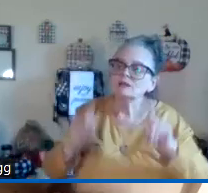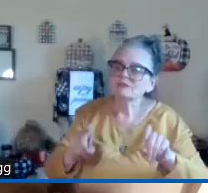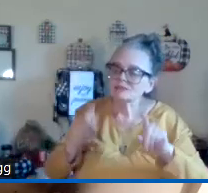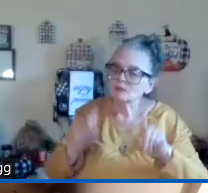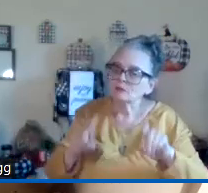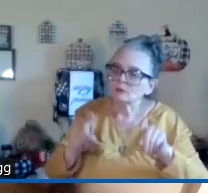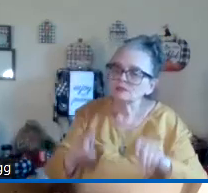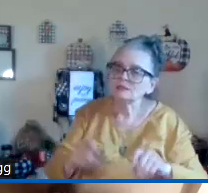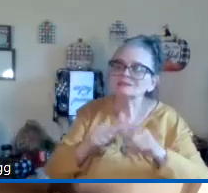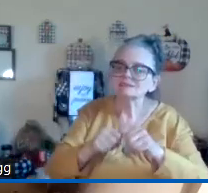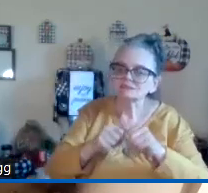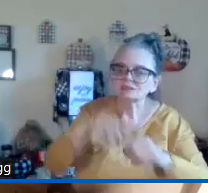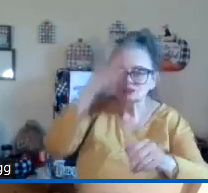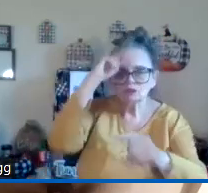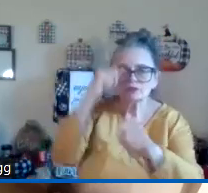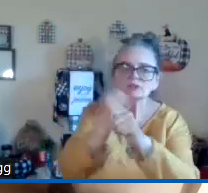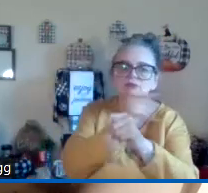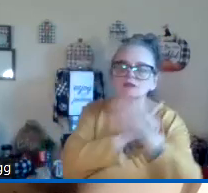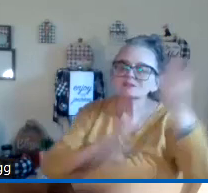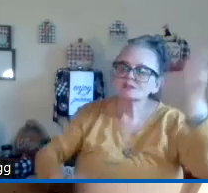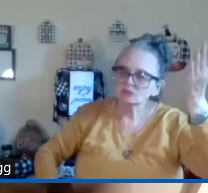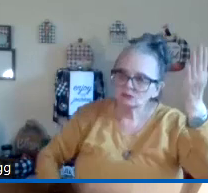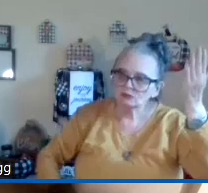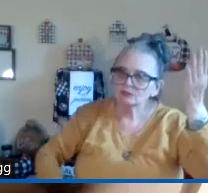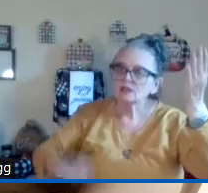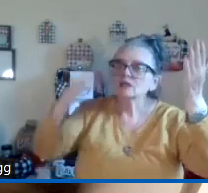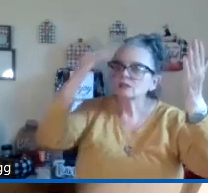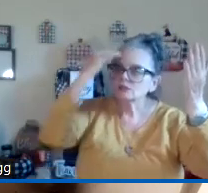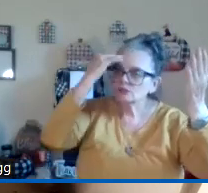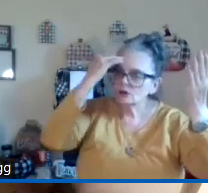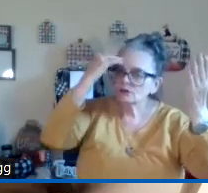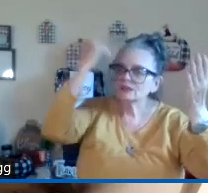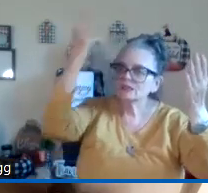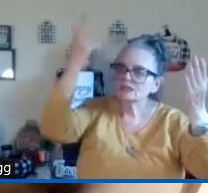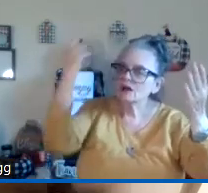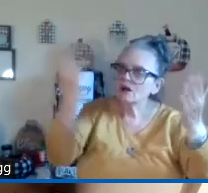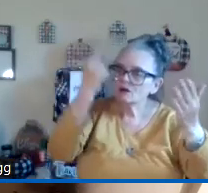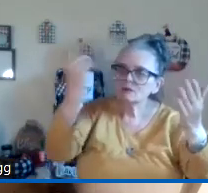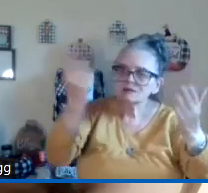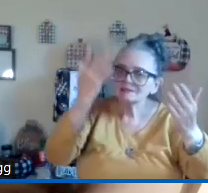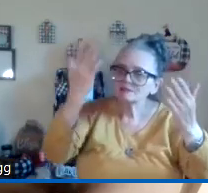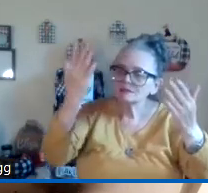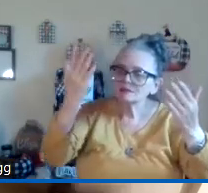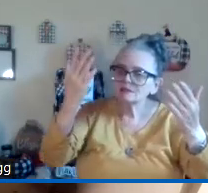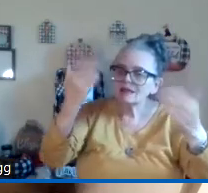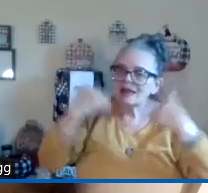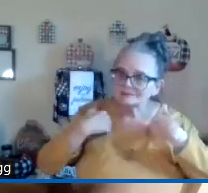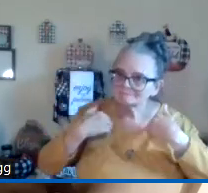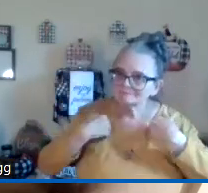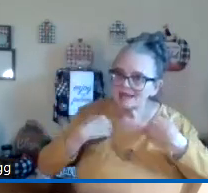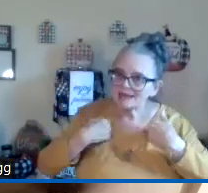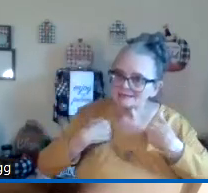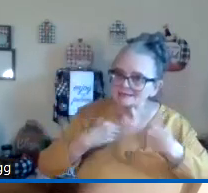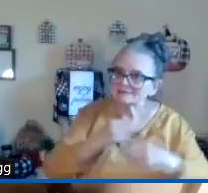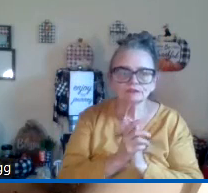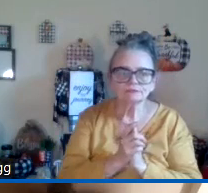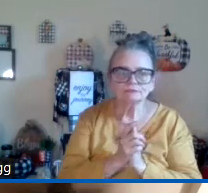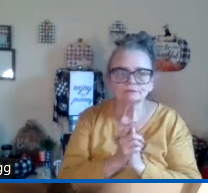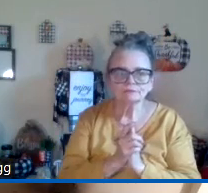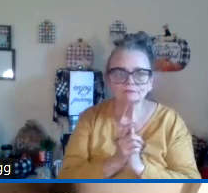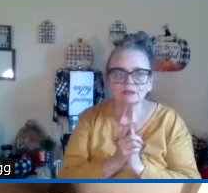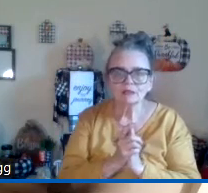now, we're in a time when wicked people are just trying to do many, many things, and good people are hiding. They're hiding